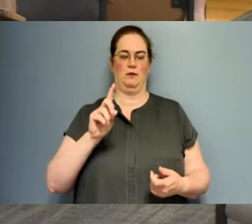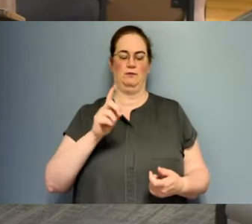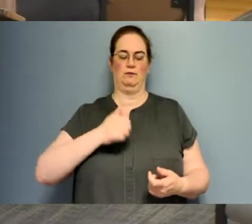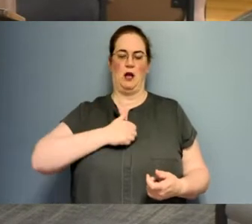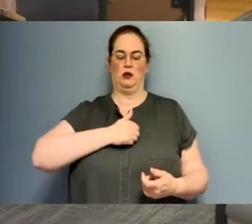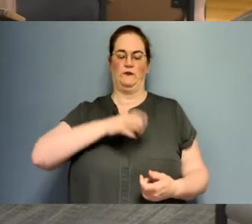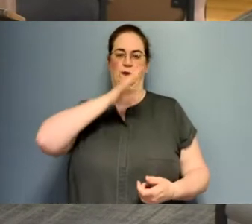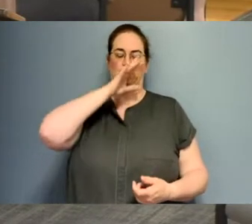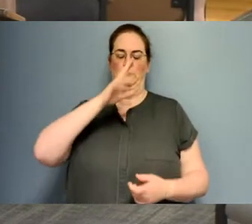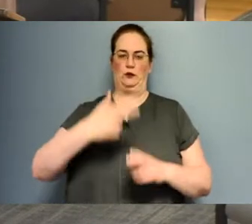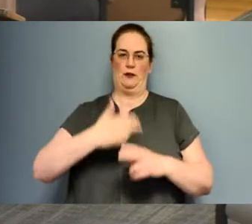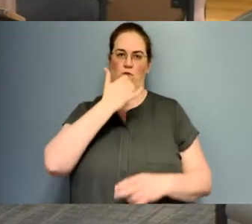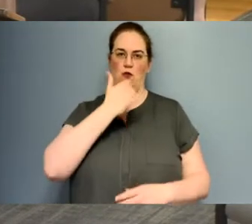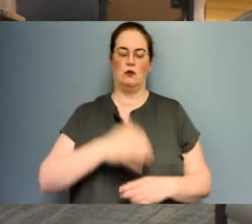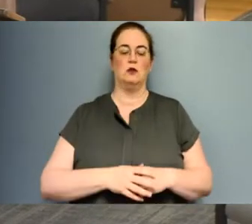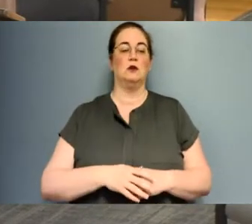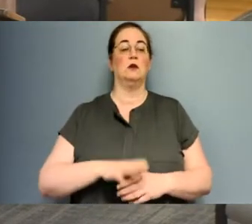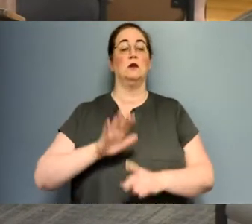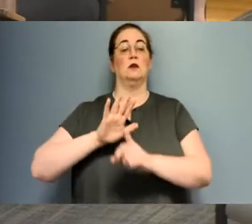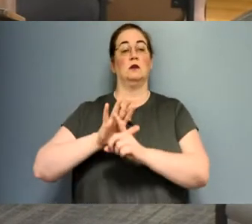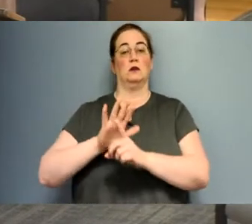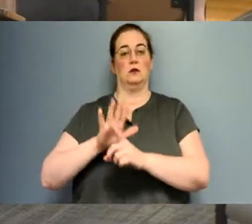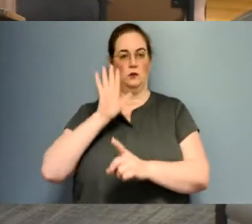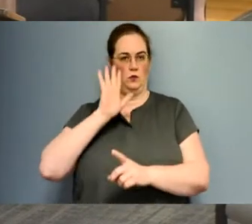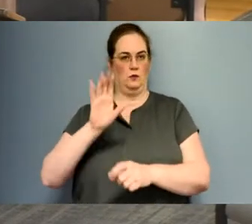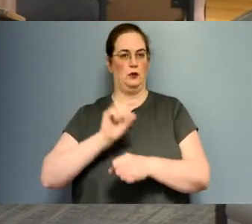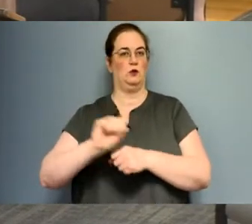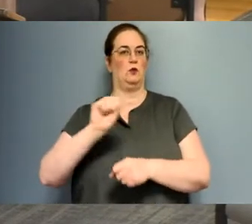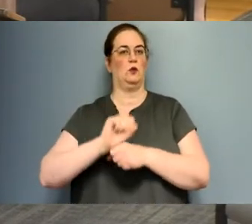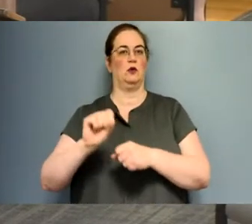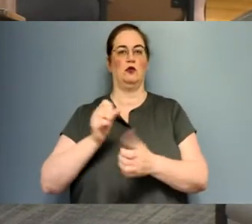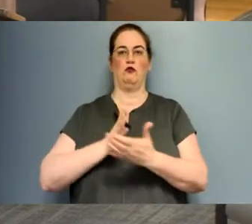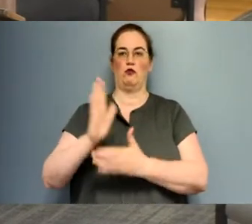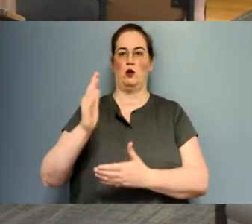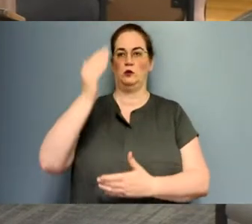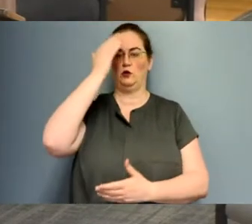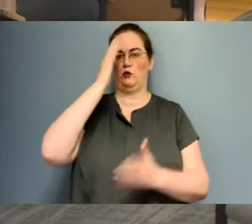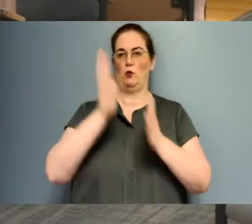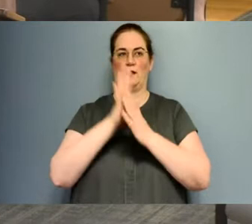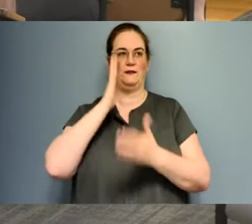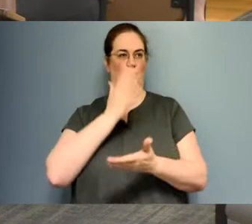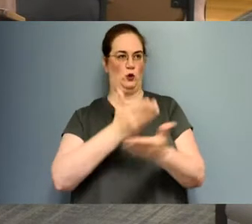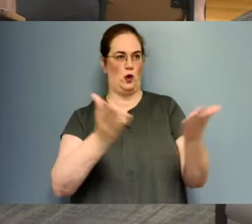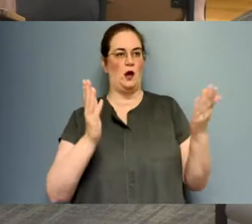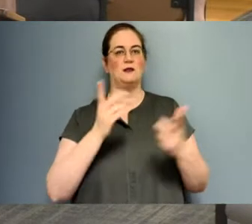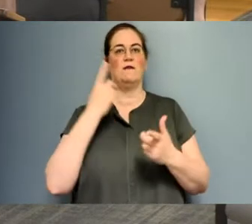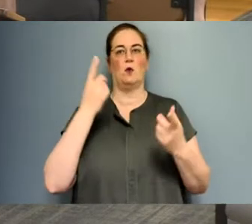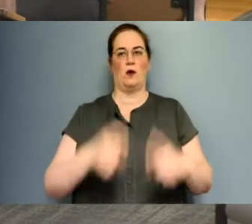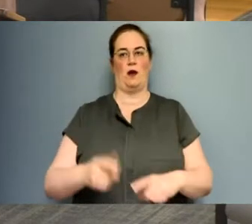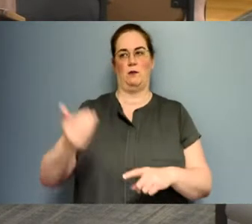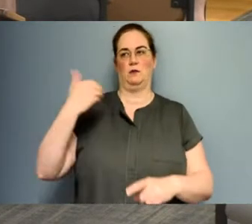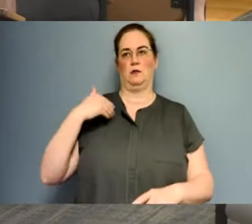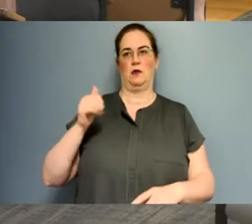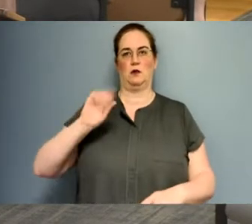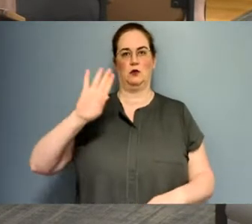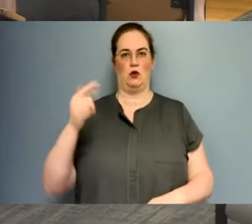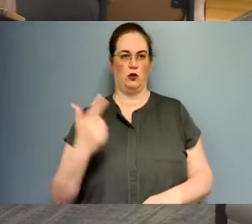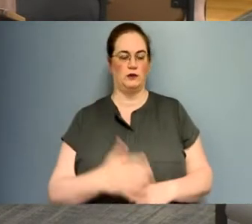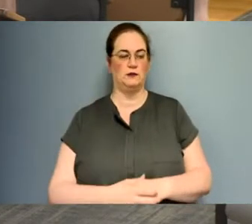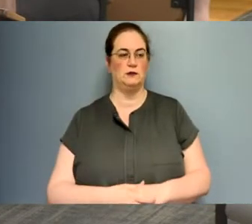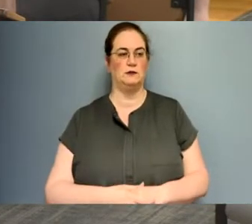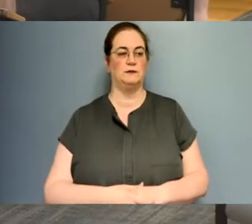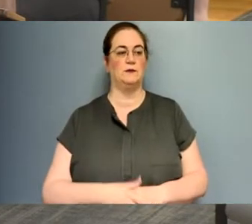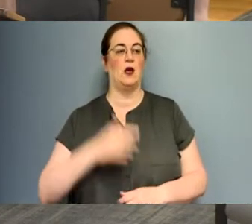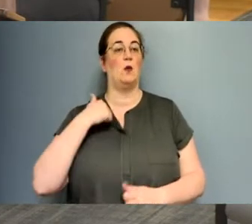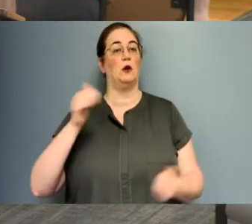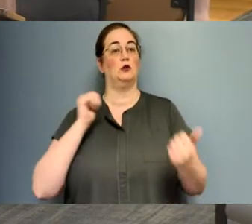wrong, Ashley, who will be working the right to know requests for you guys and for what happened last August. I want to